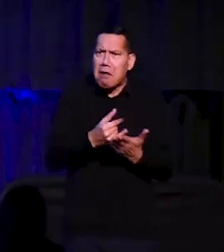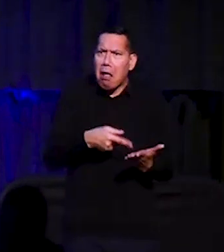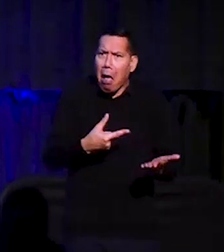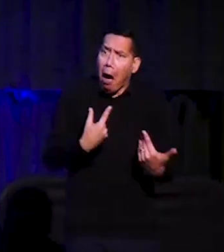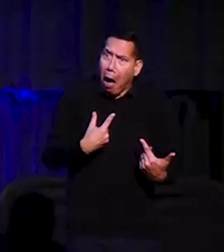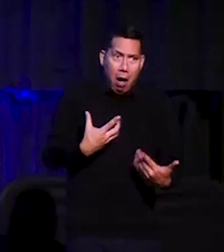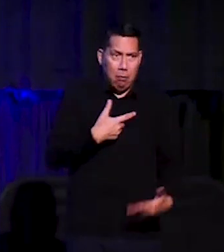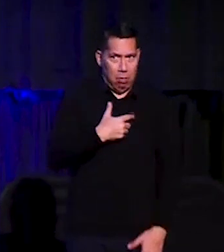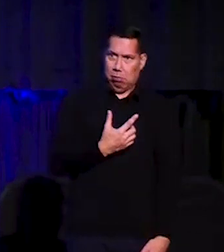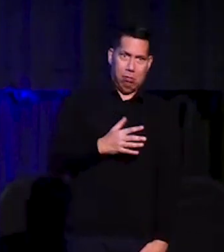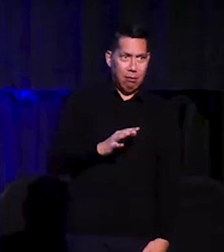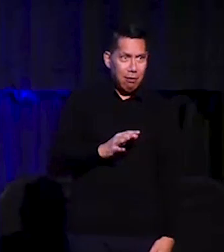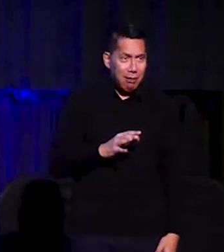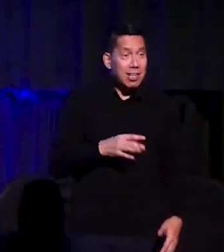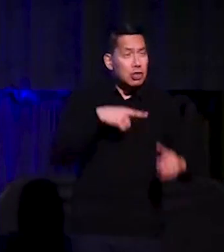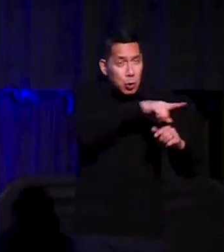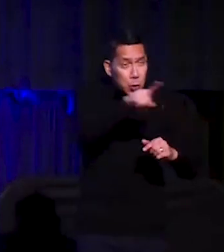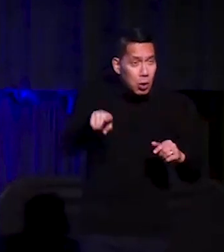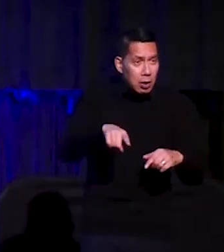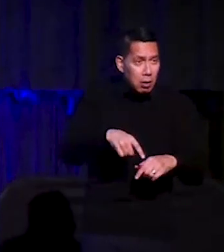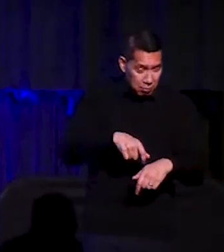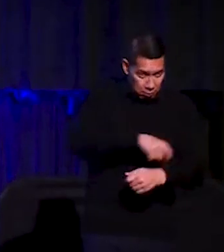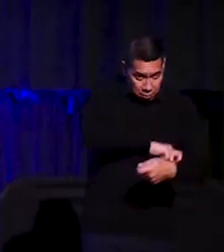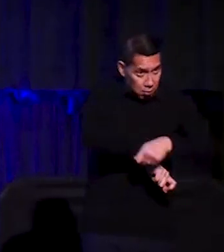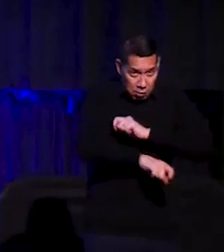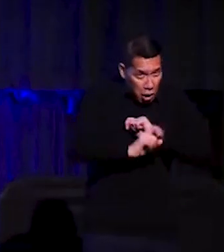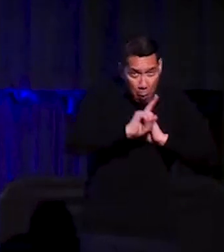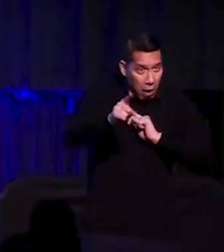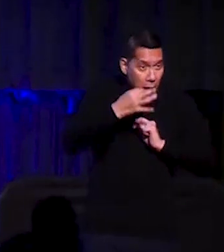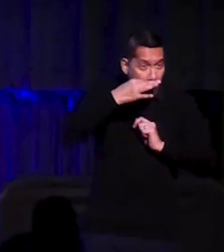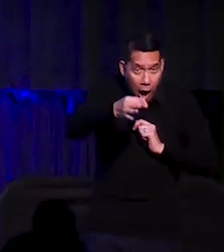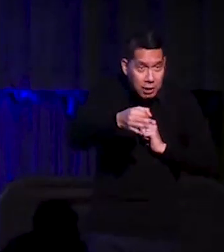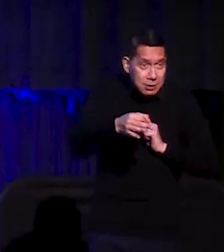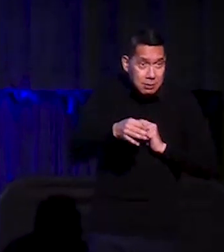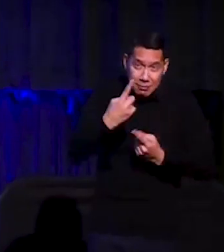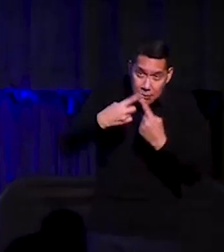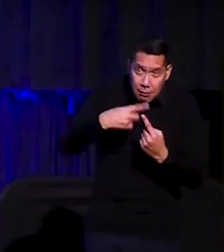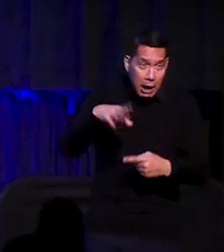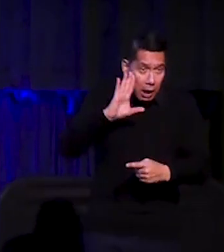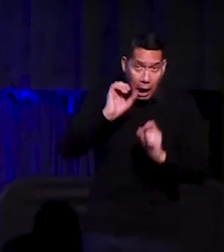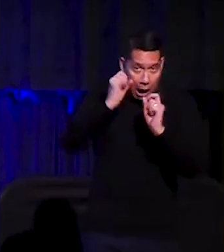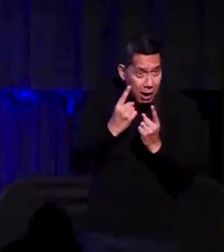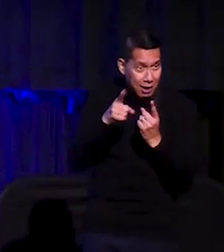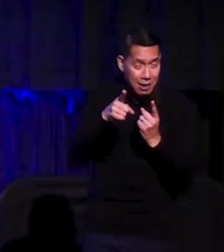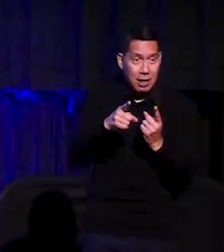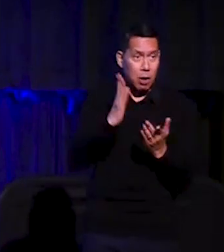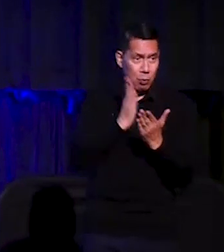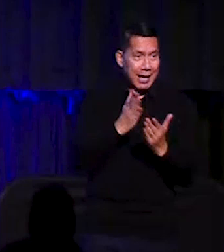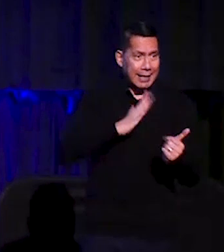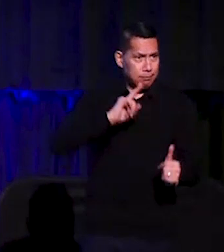So go out, ask, listen, learn, It takes intention, and it